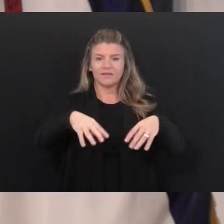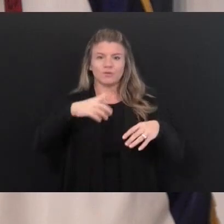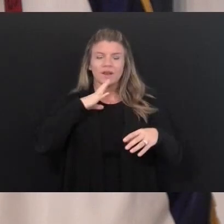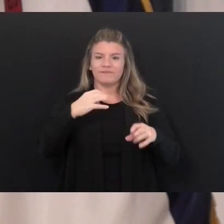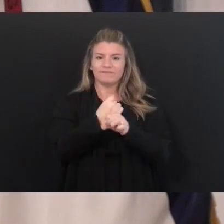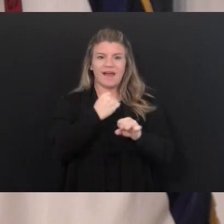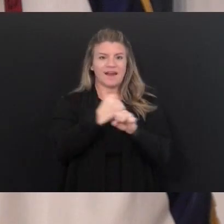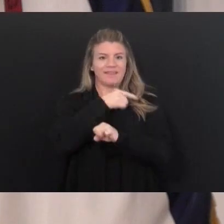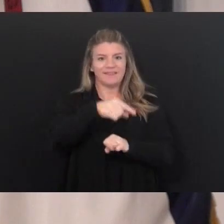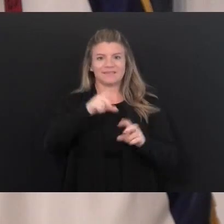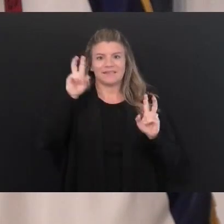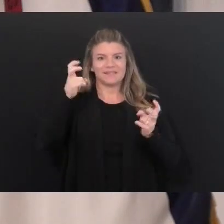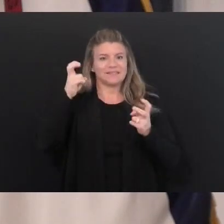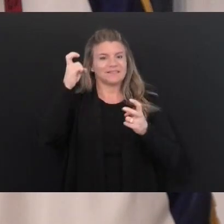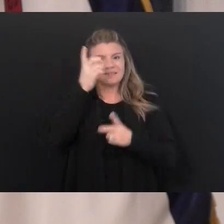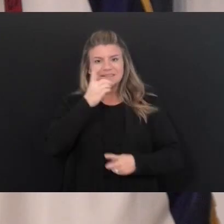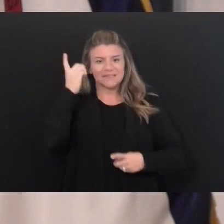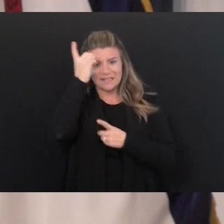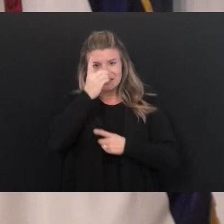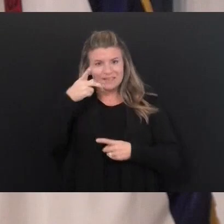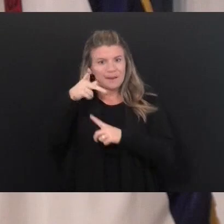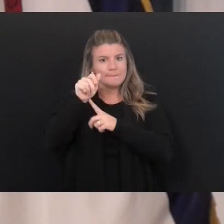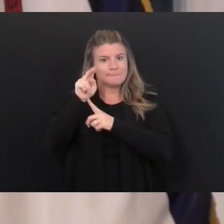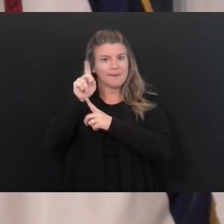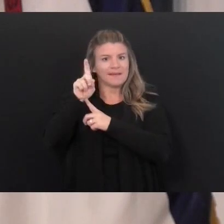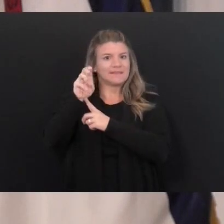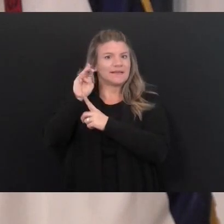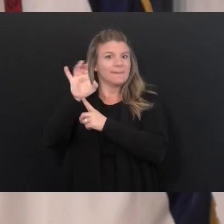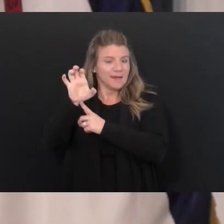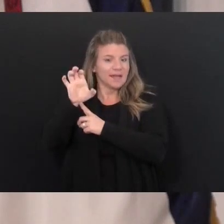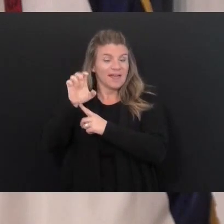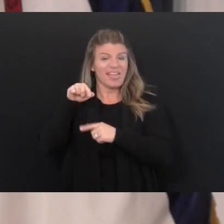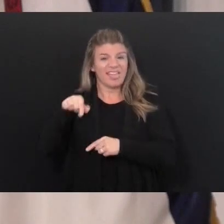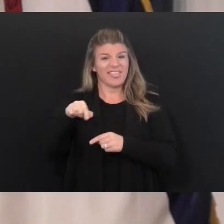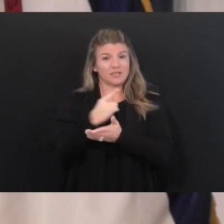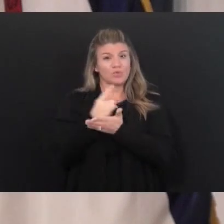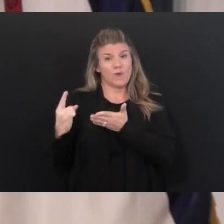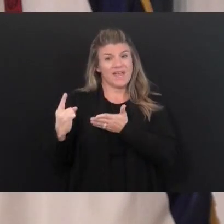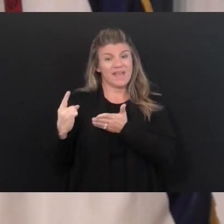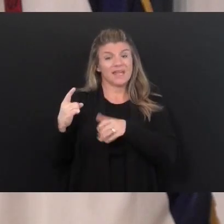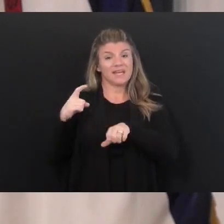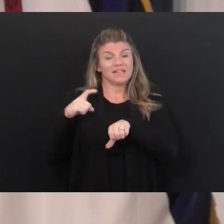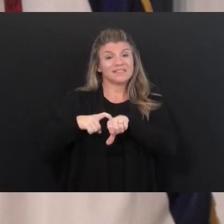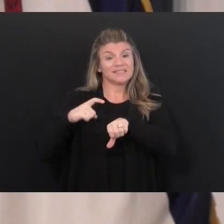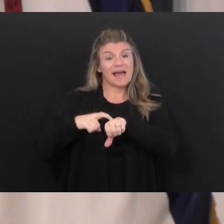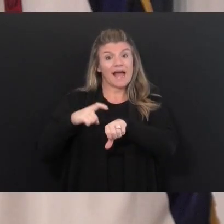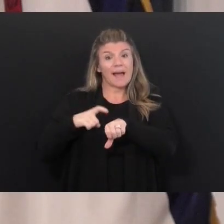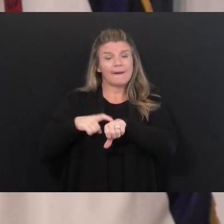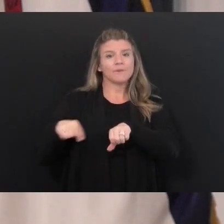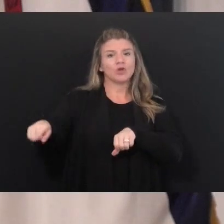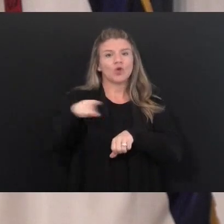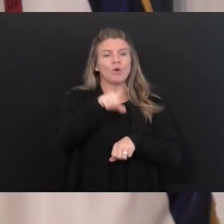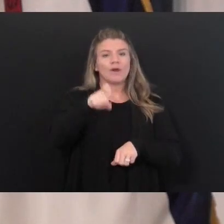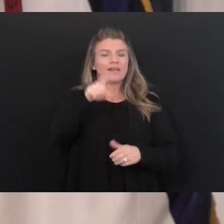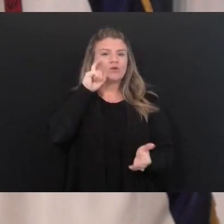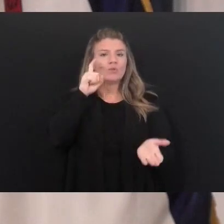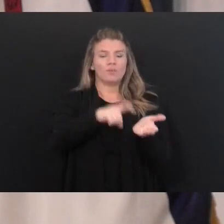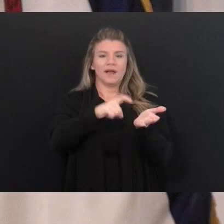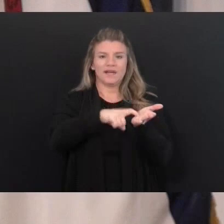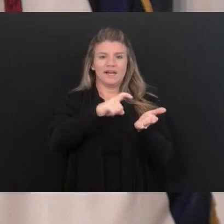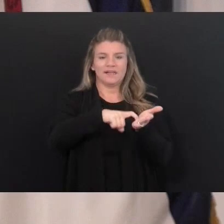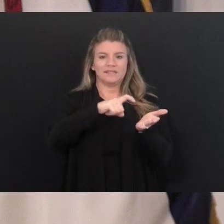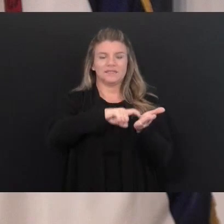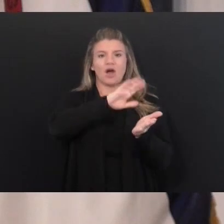terrible epidemic and terrible disease. This week is a time that you should recognize